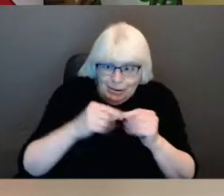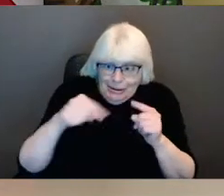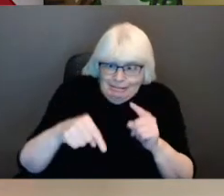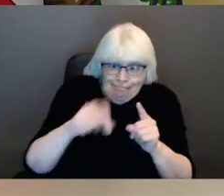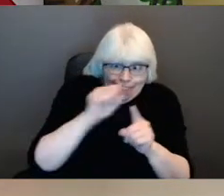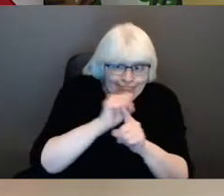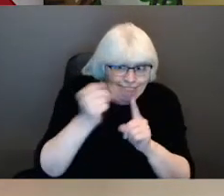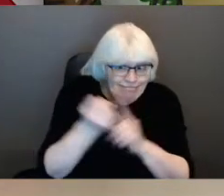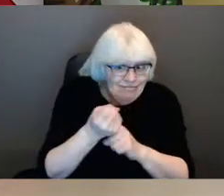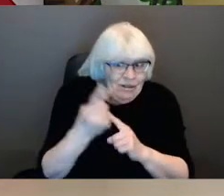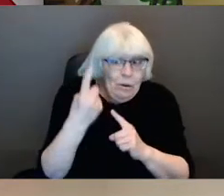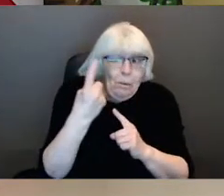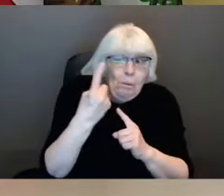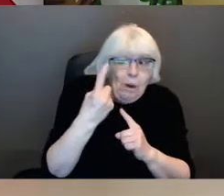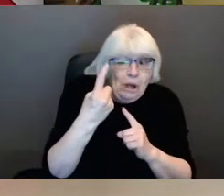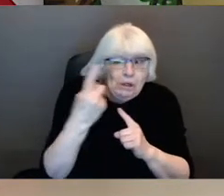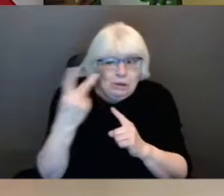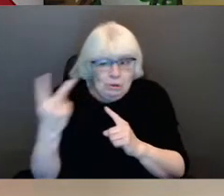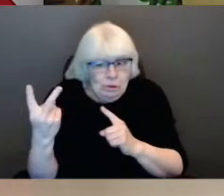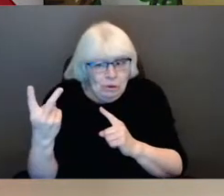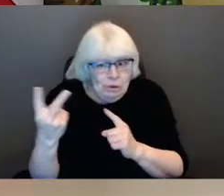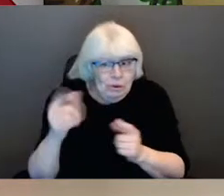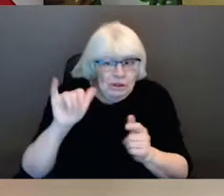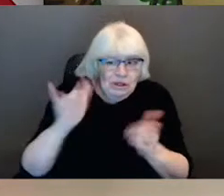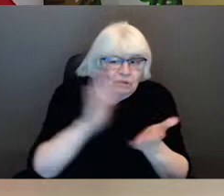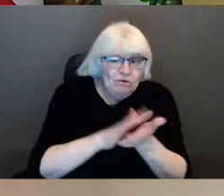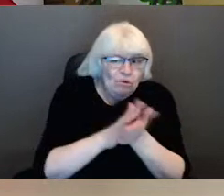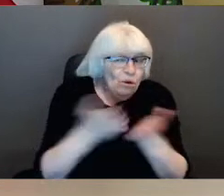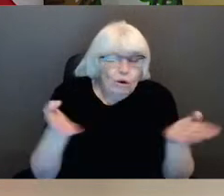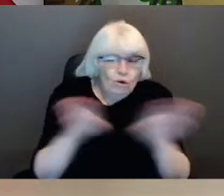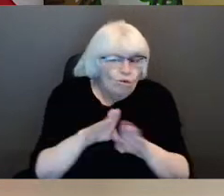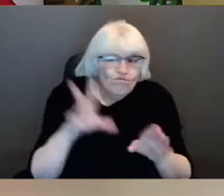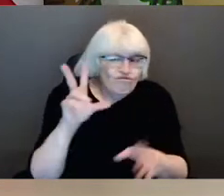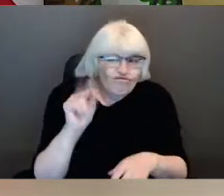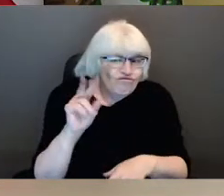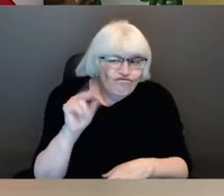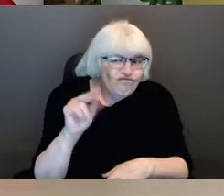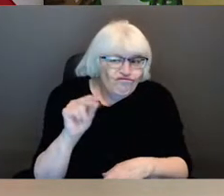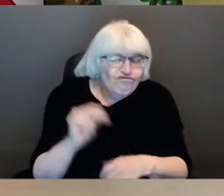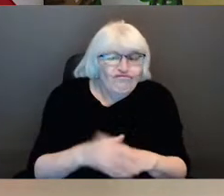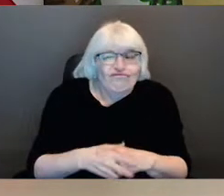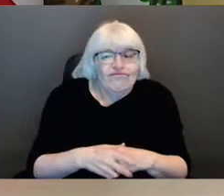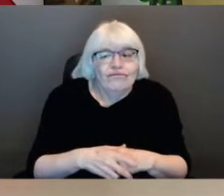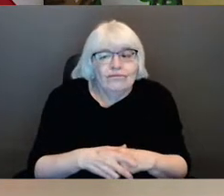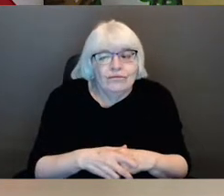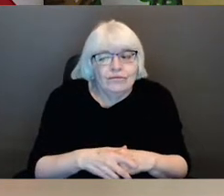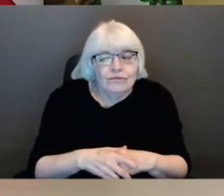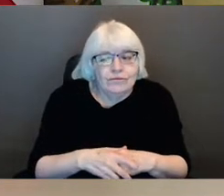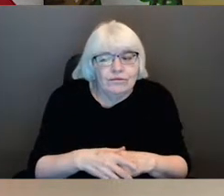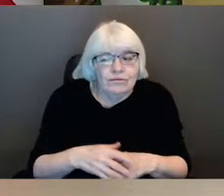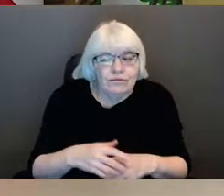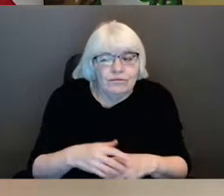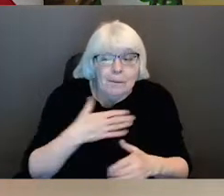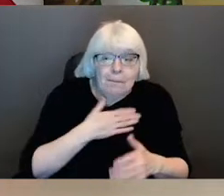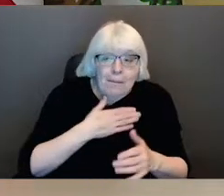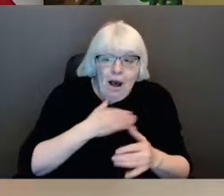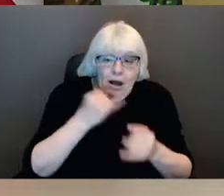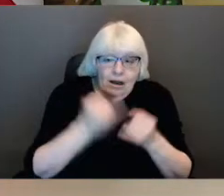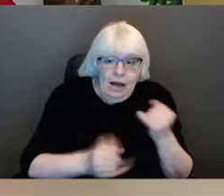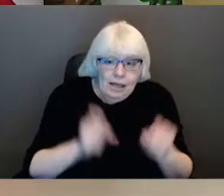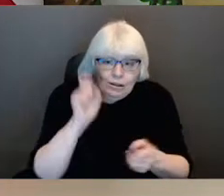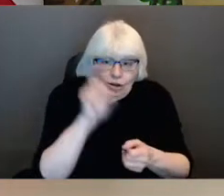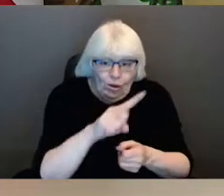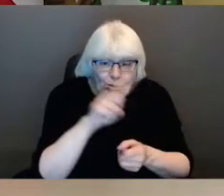two individual cases. I just have one last question, and it's with regards, you mentioned it, I think, twice about next week. We're hearing a lot of feedback